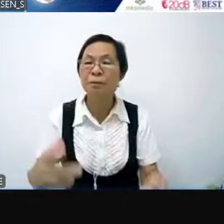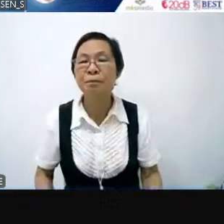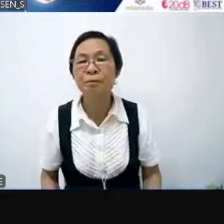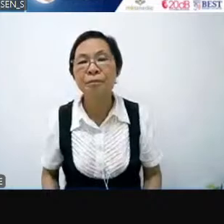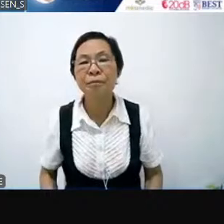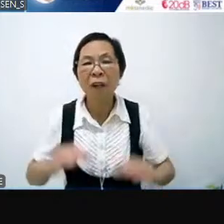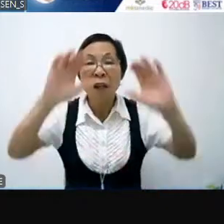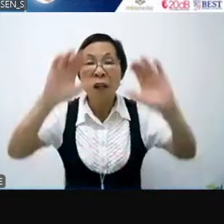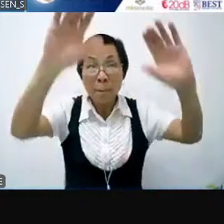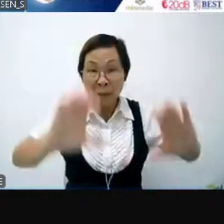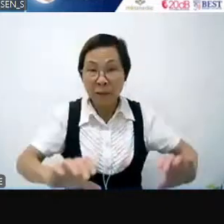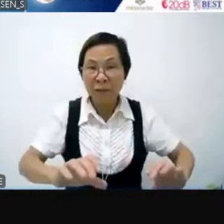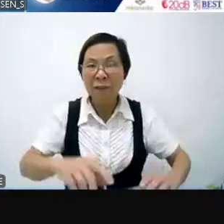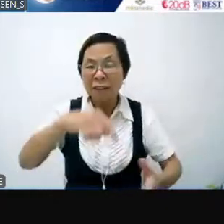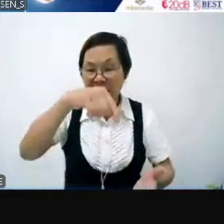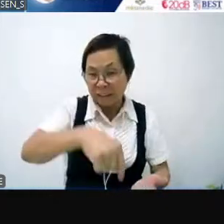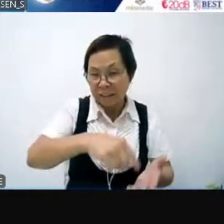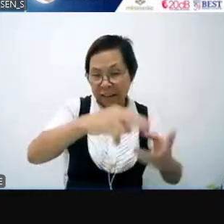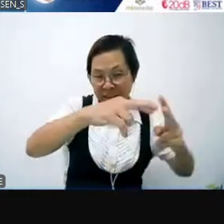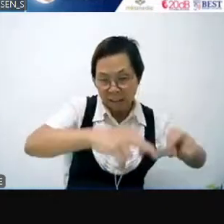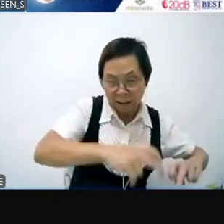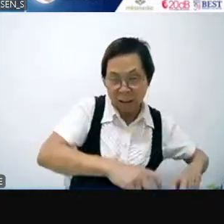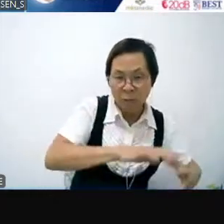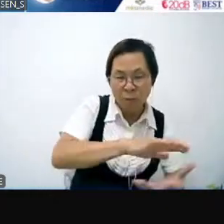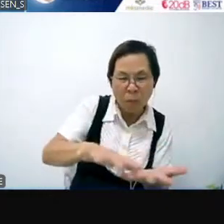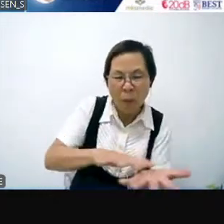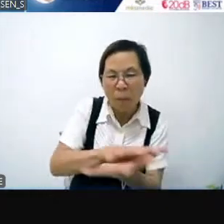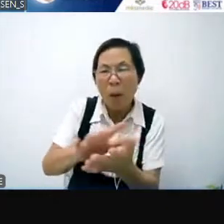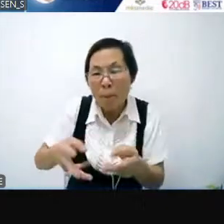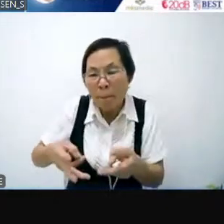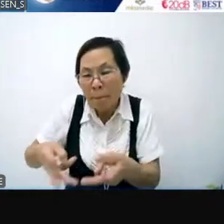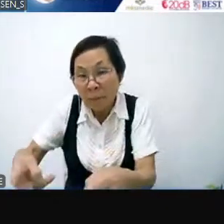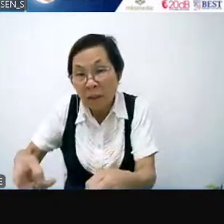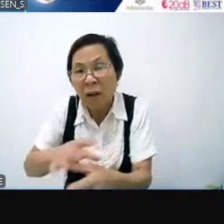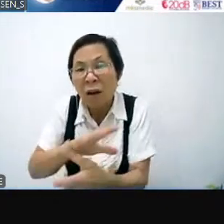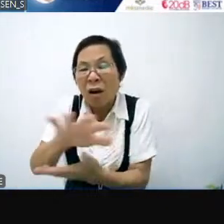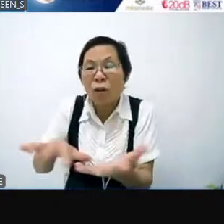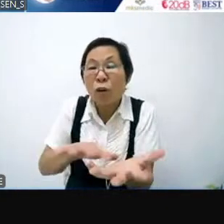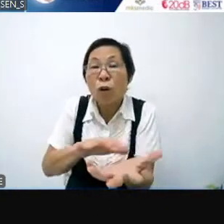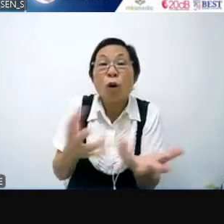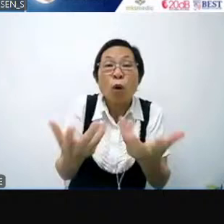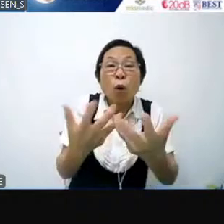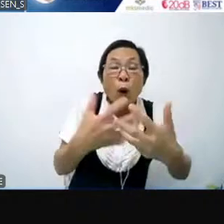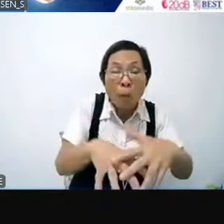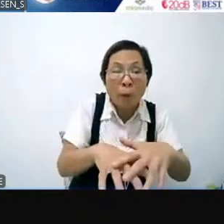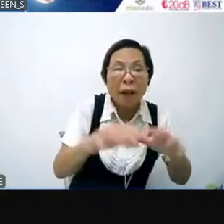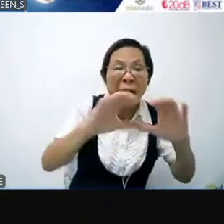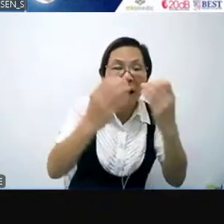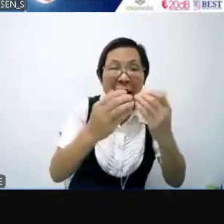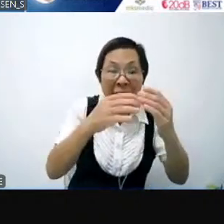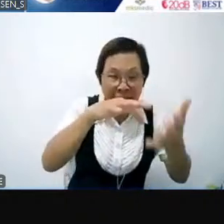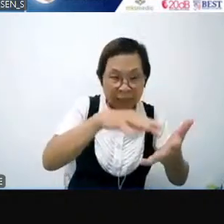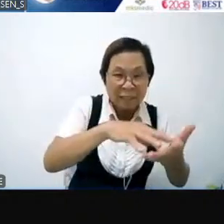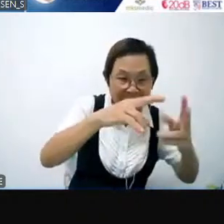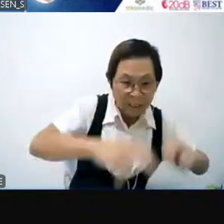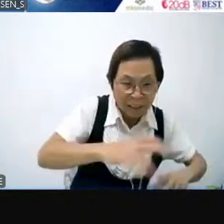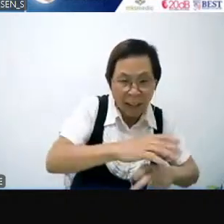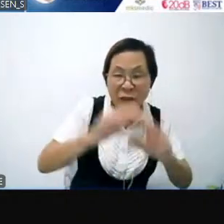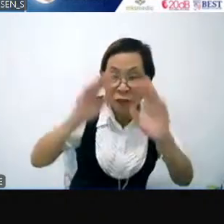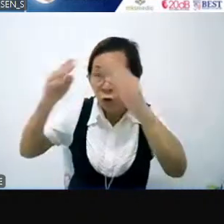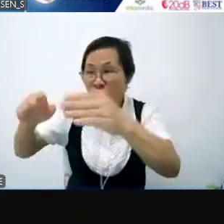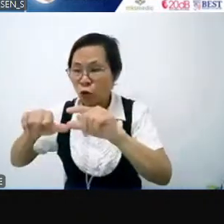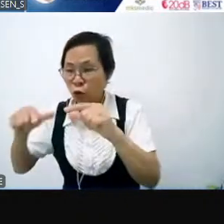Methodology. This study uses a mixed method approach combining cross-sectional study and focus group discussion. In